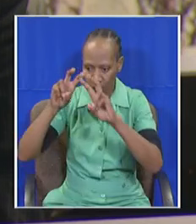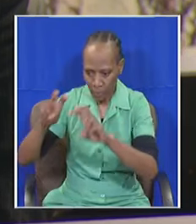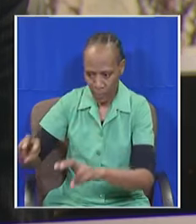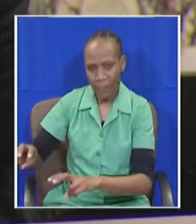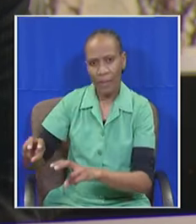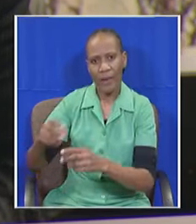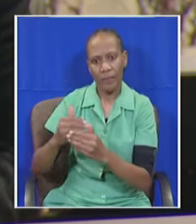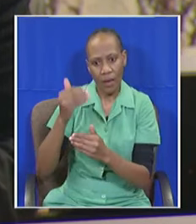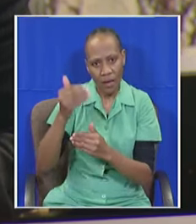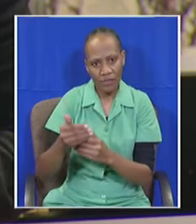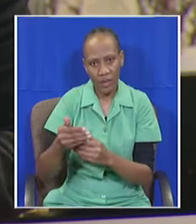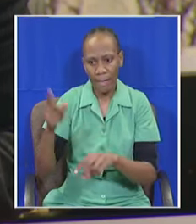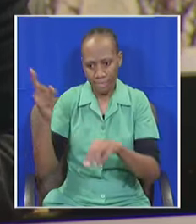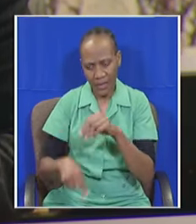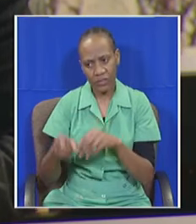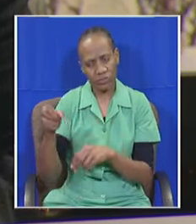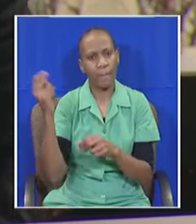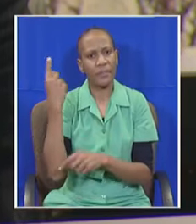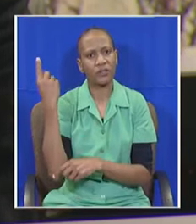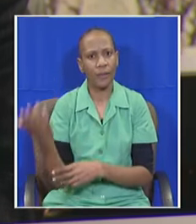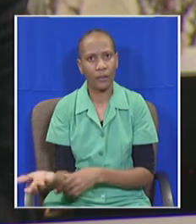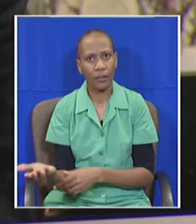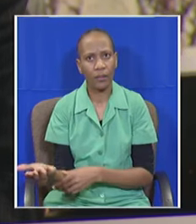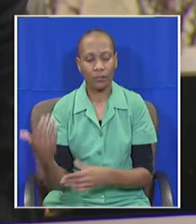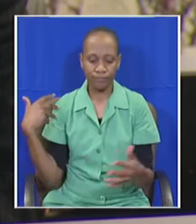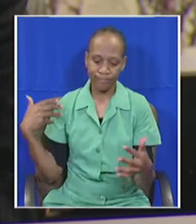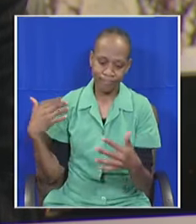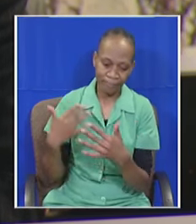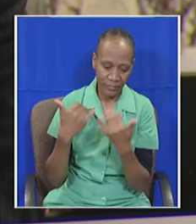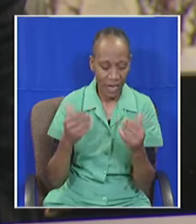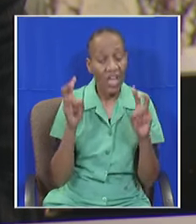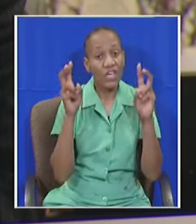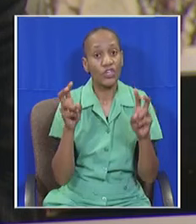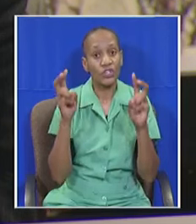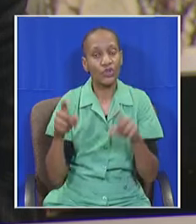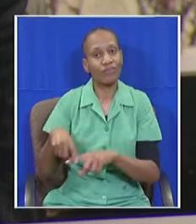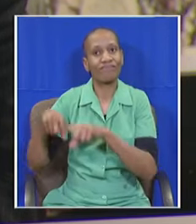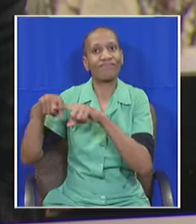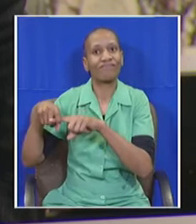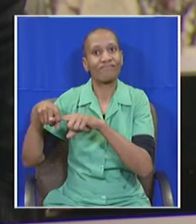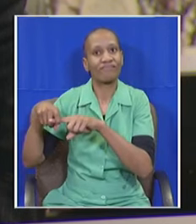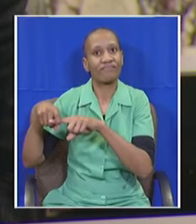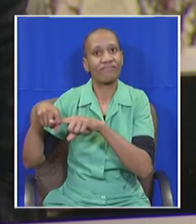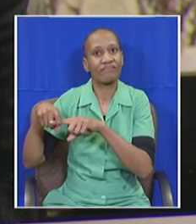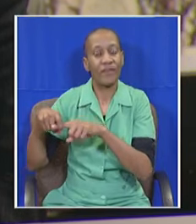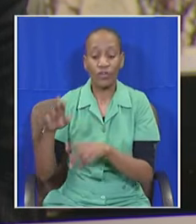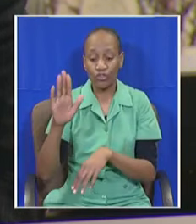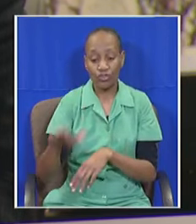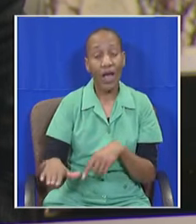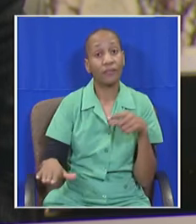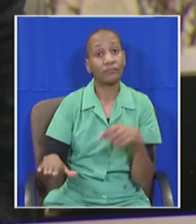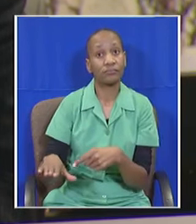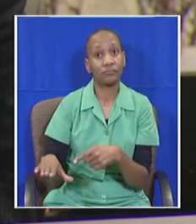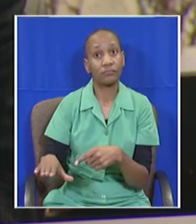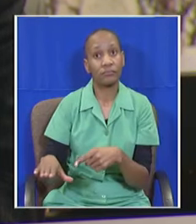and possible disciplinary action. To date, this matter remains unresolved, and the learner